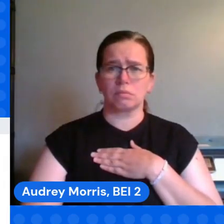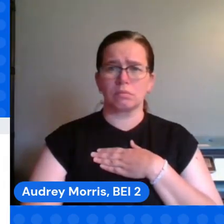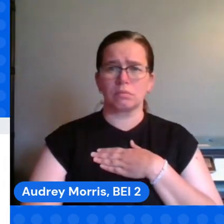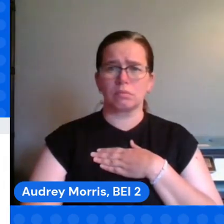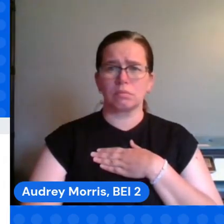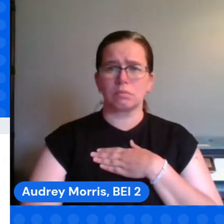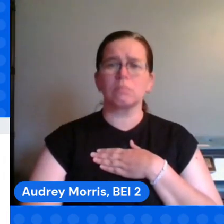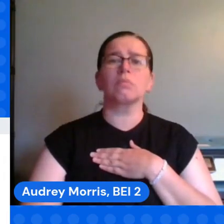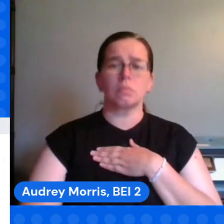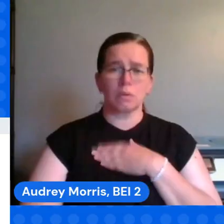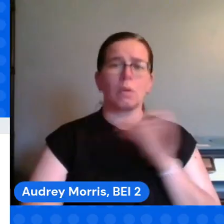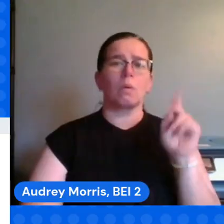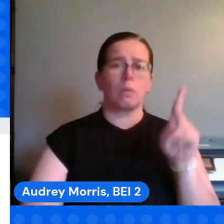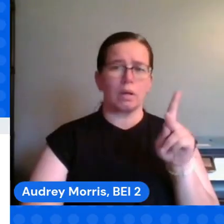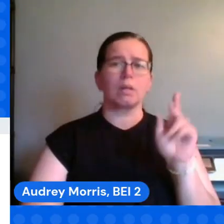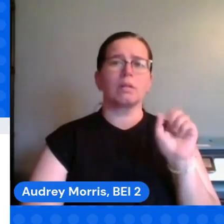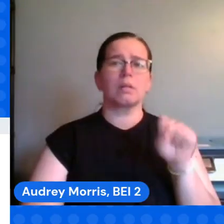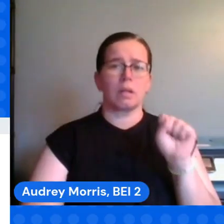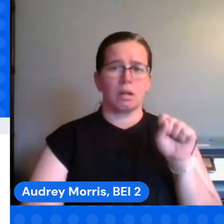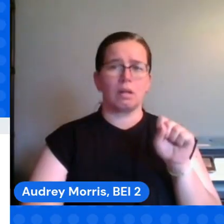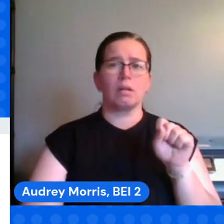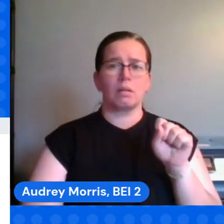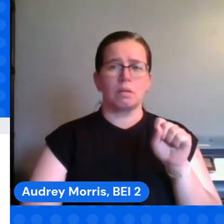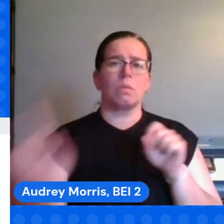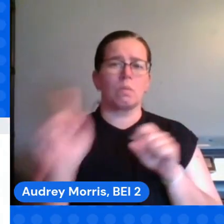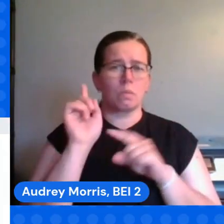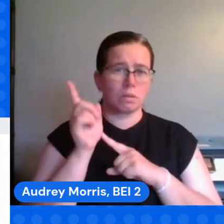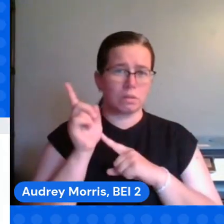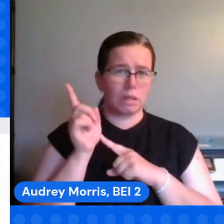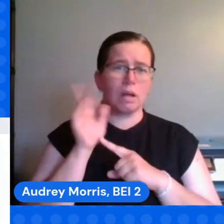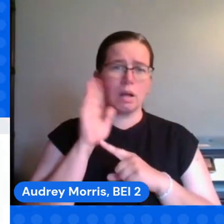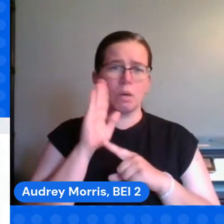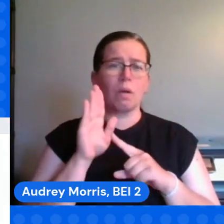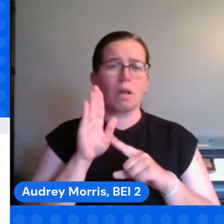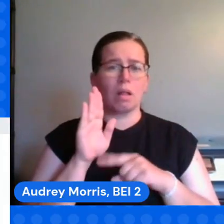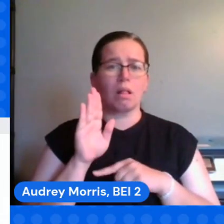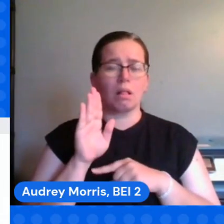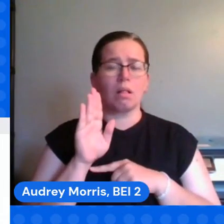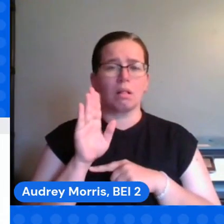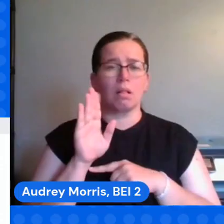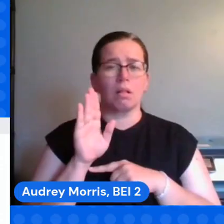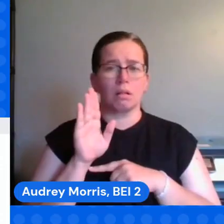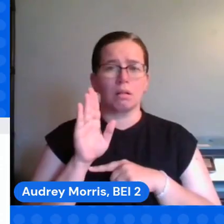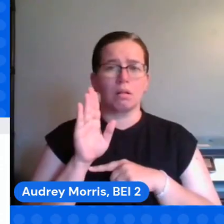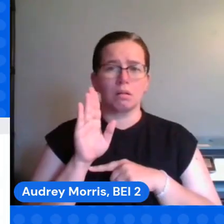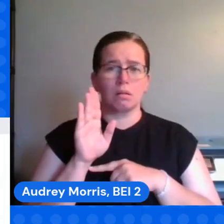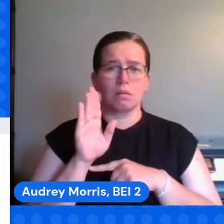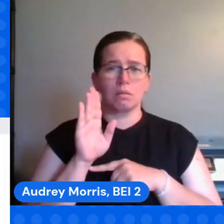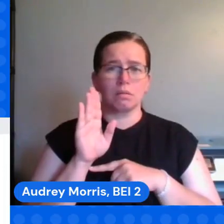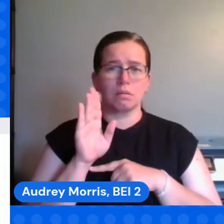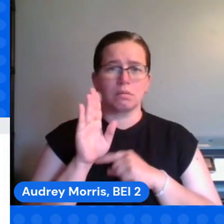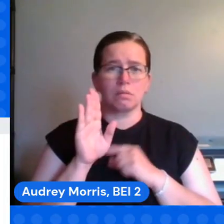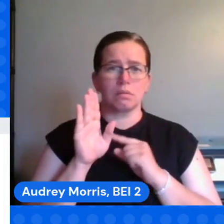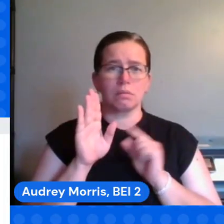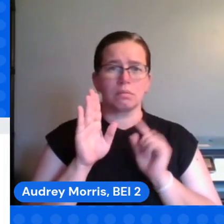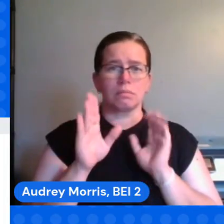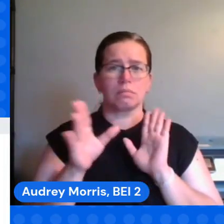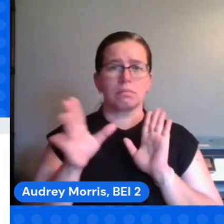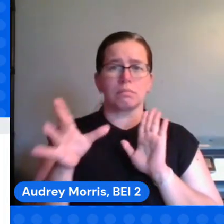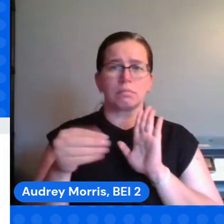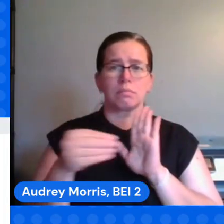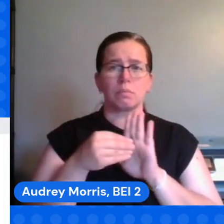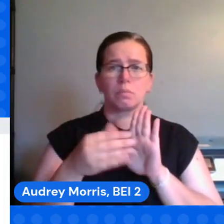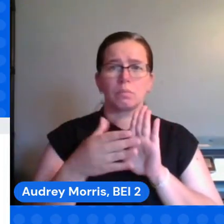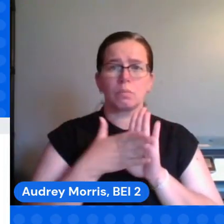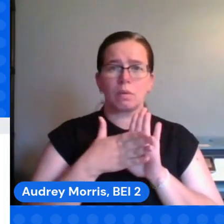Okay. Yeah. So give me 1 second and I can actually paste the link to the project in the